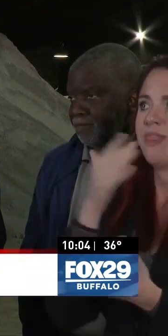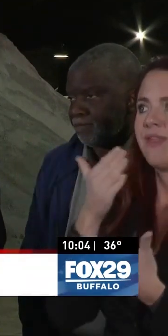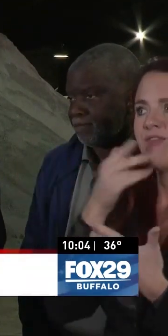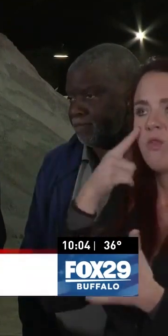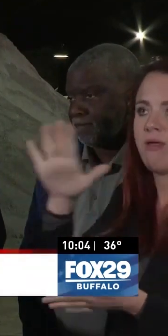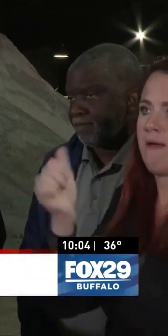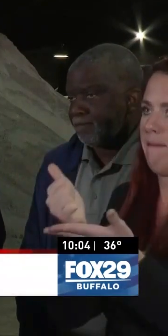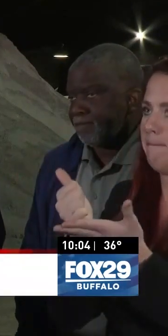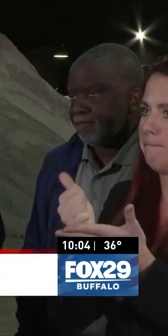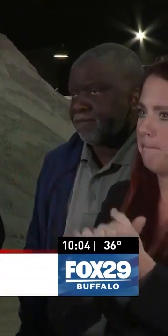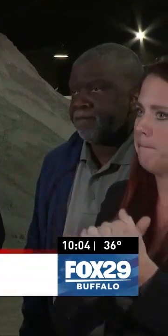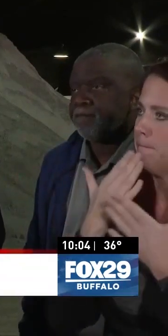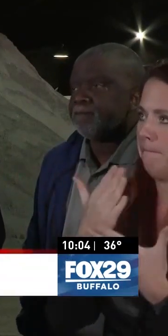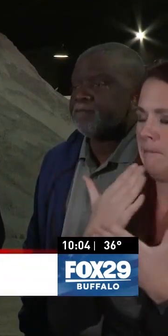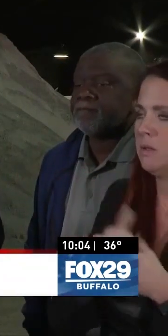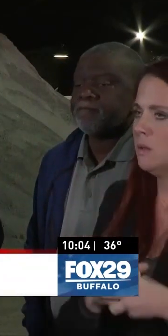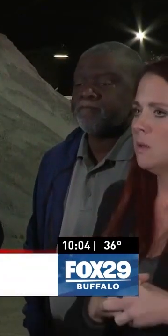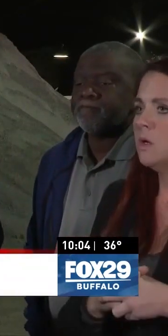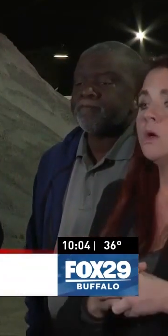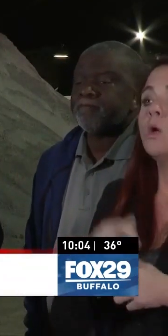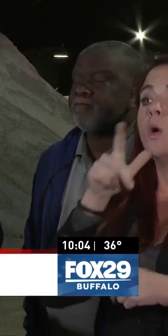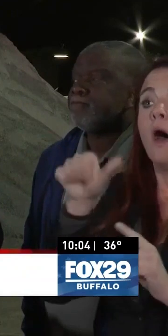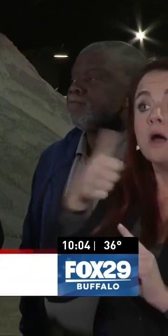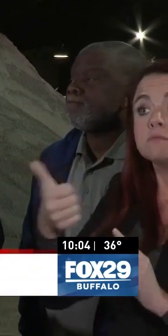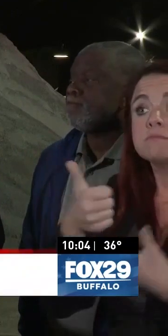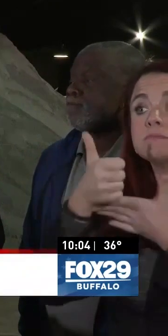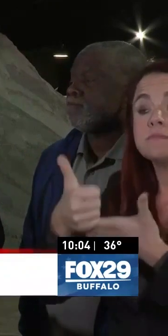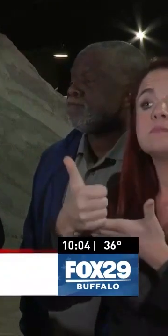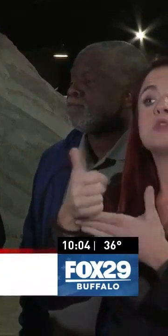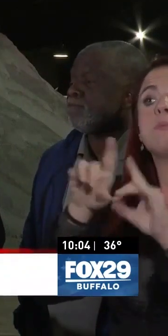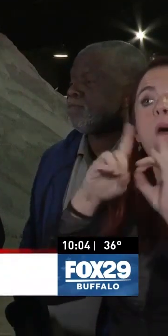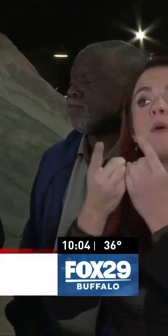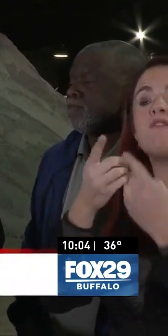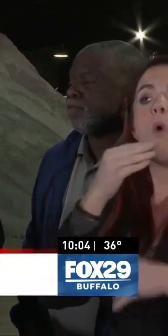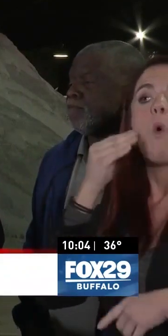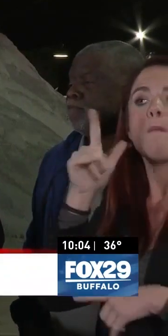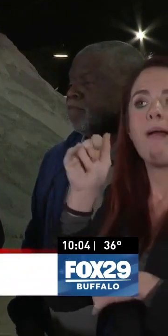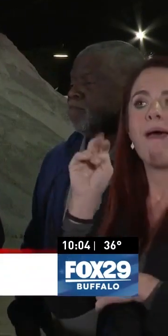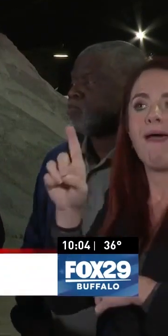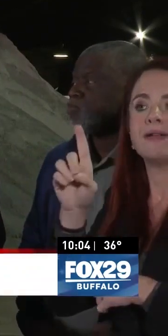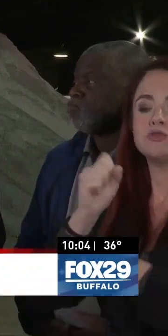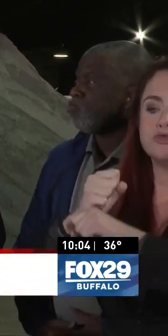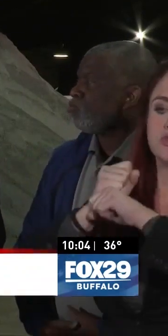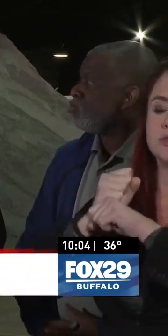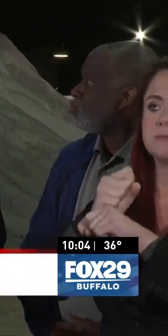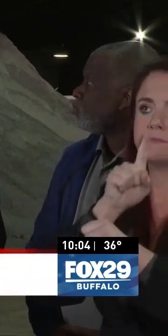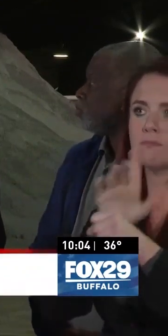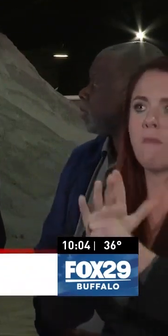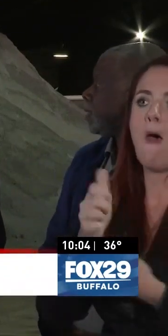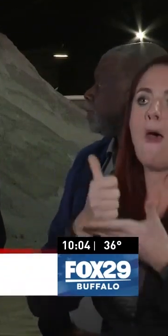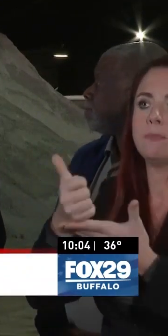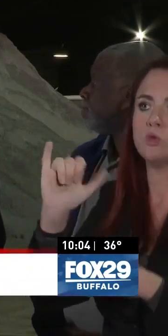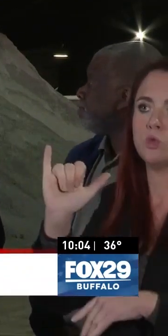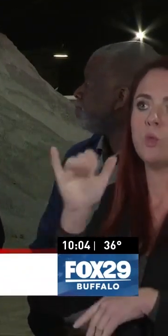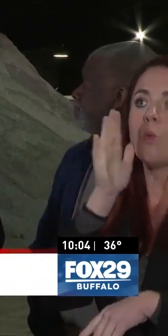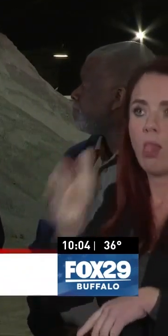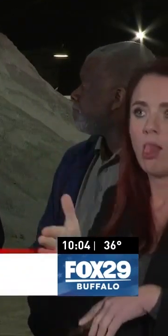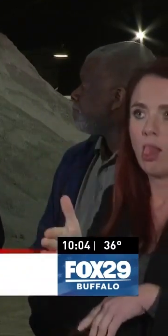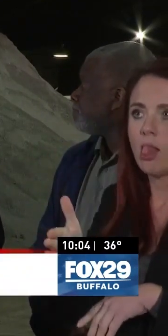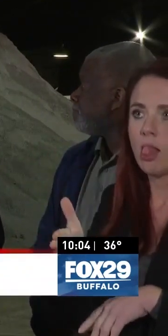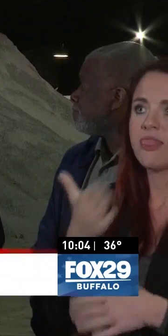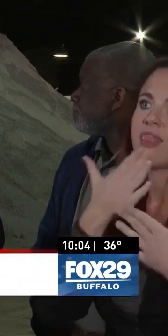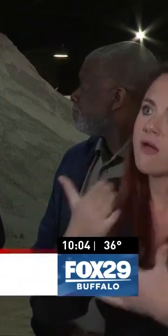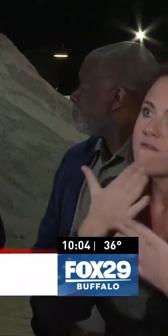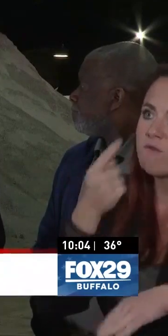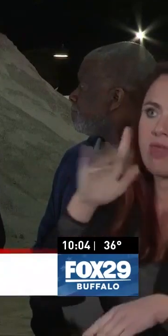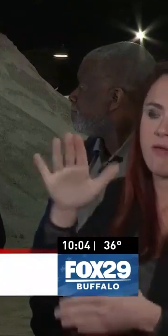time. Also assisting will be the Department of Homeland Security, who has committed equipment to the city as well, so we have them enlisted. And again, we thank